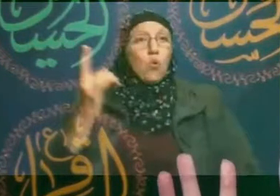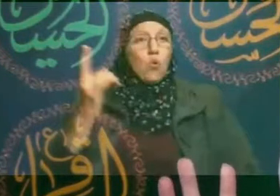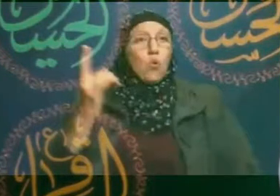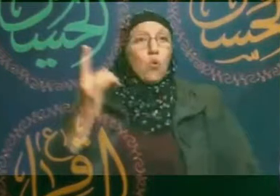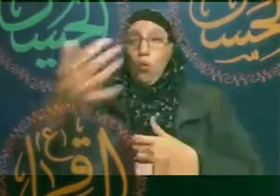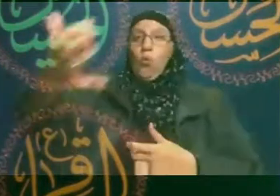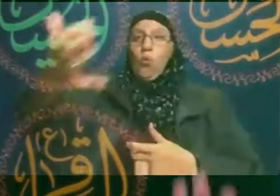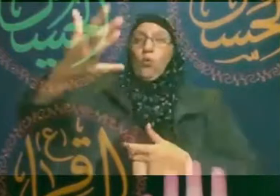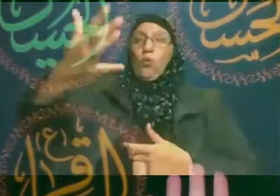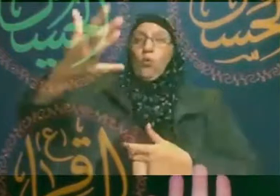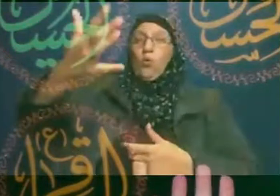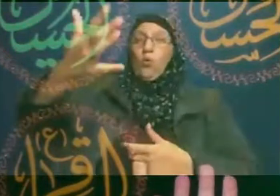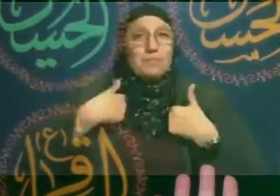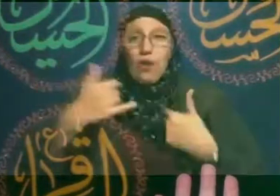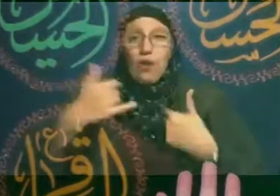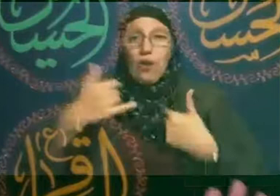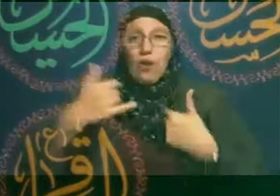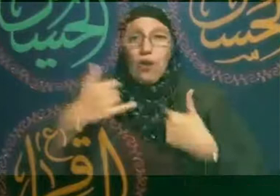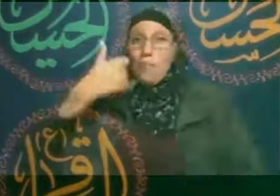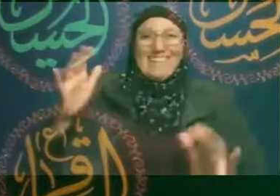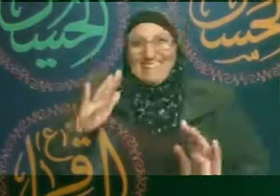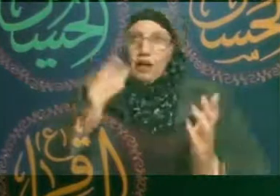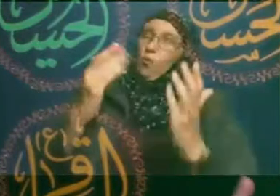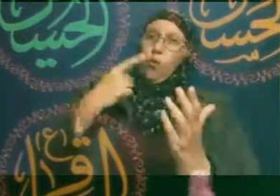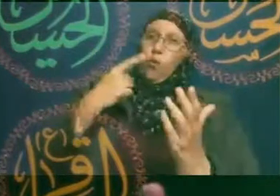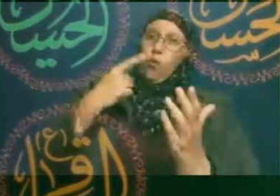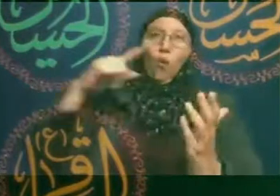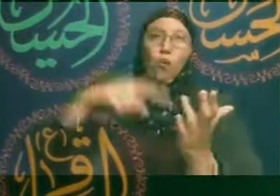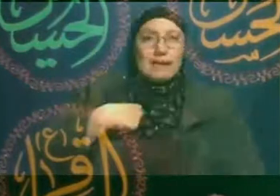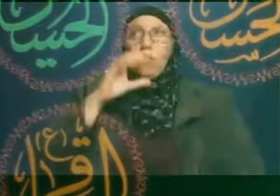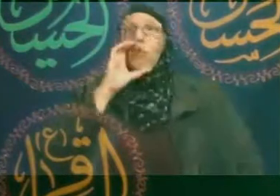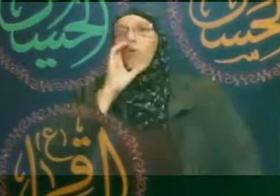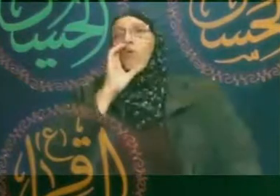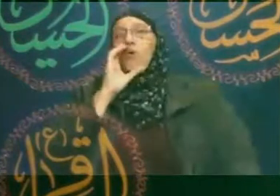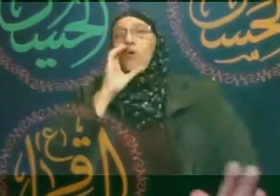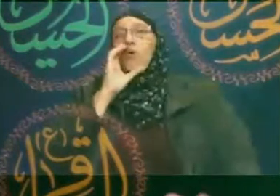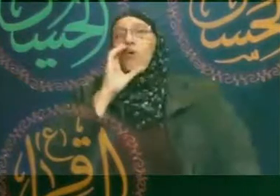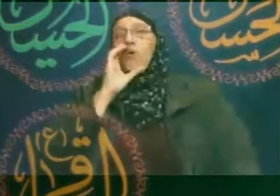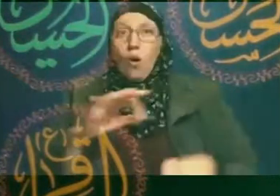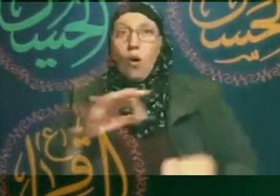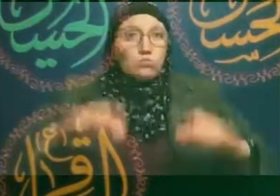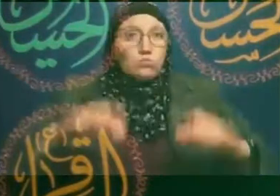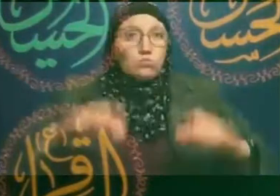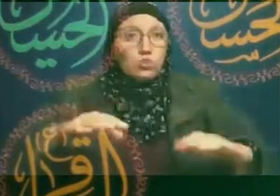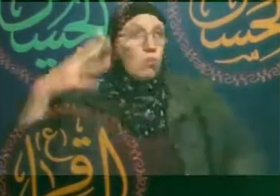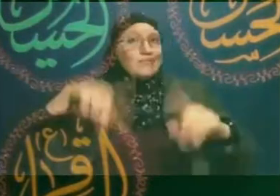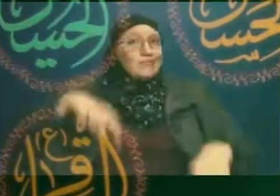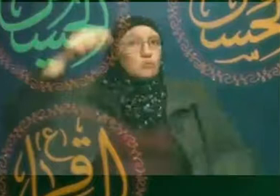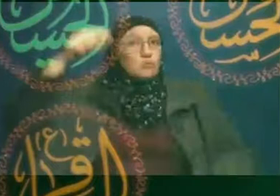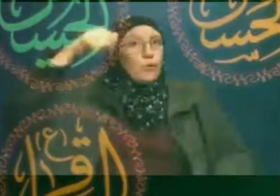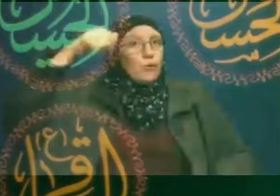calls me, believer or disbeliever, disbeliever who wants to know me, believer who wants to continue